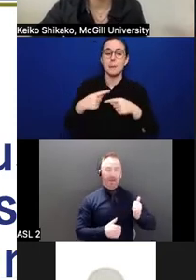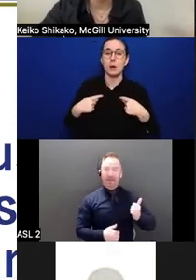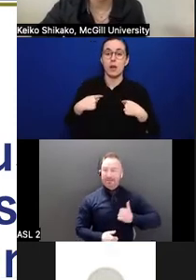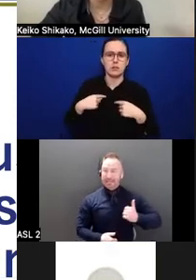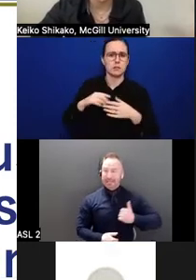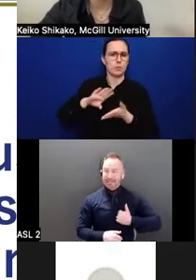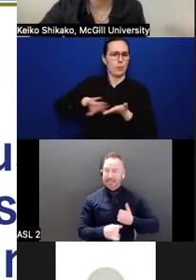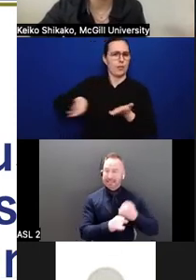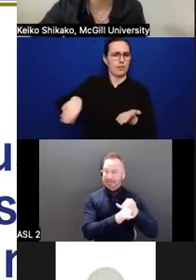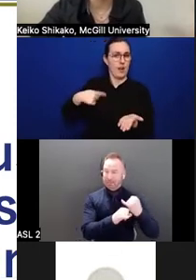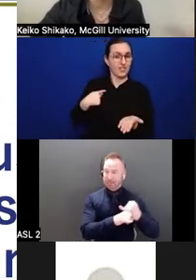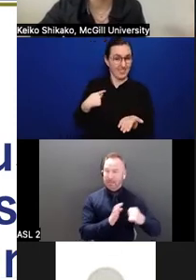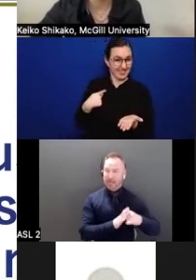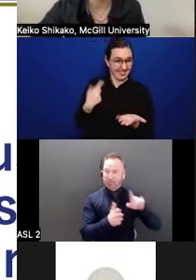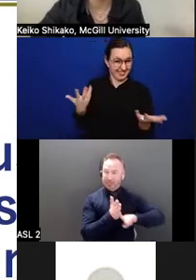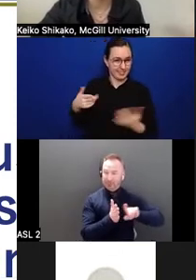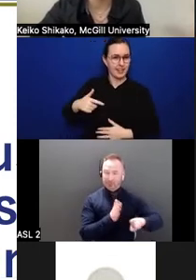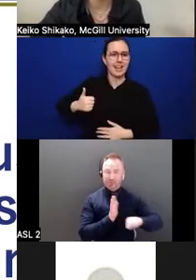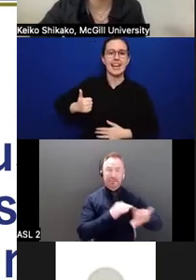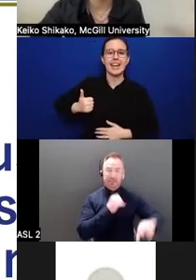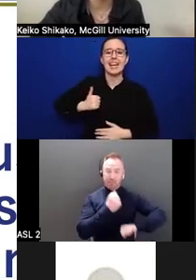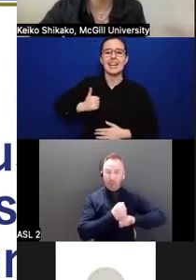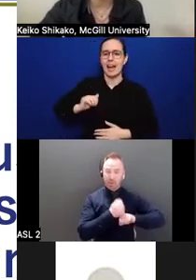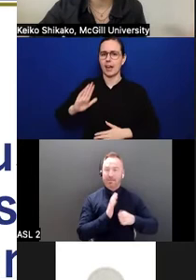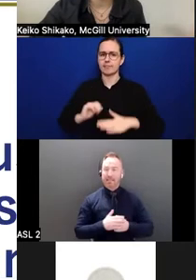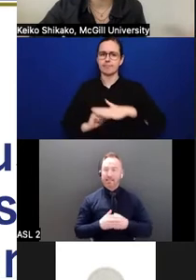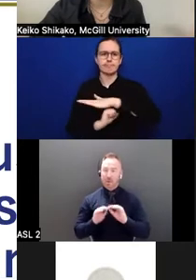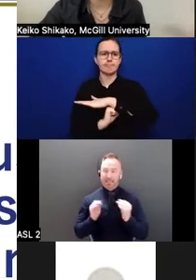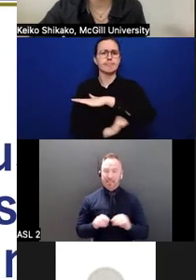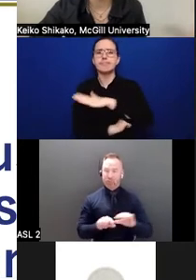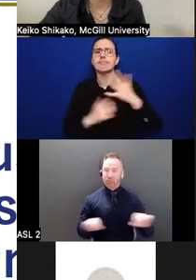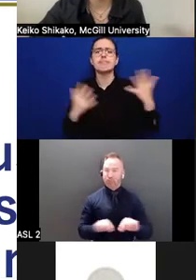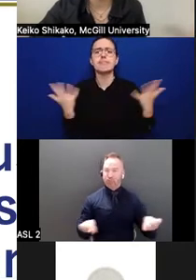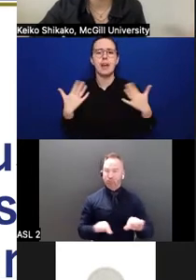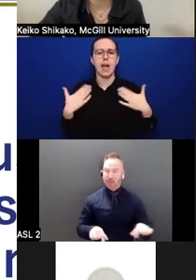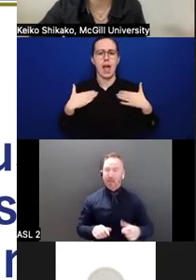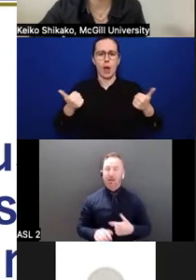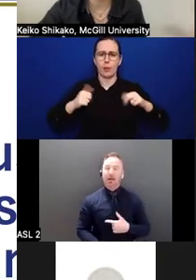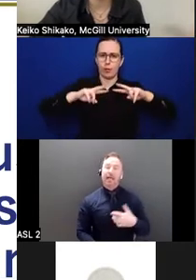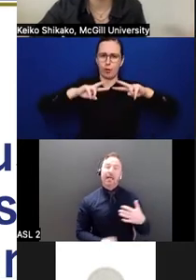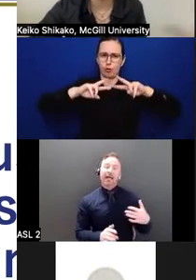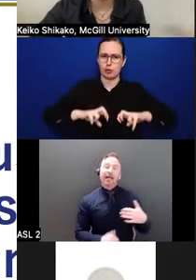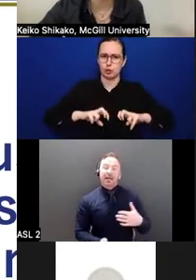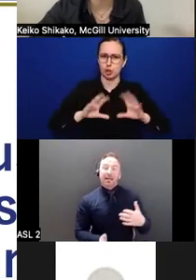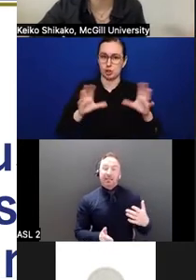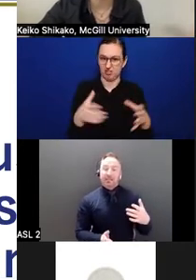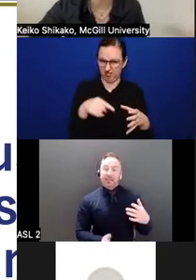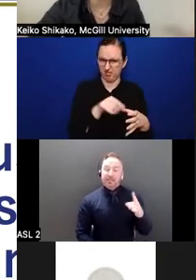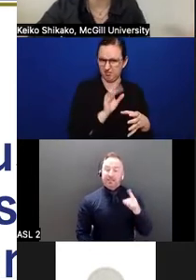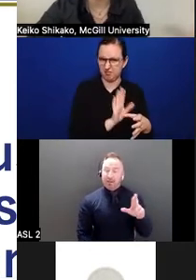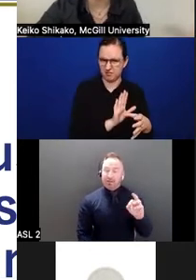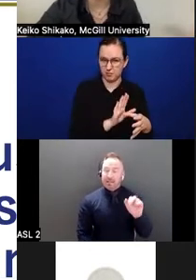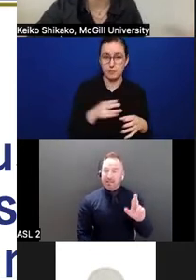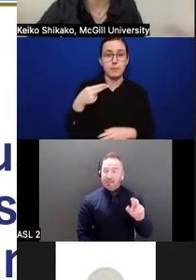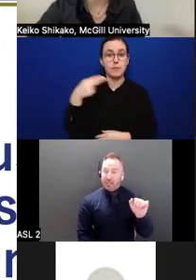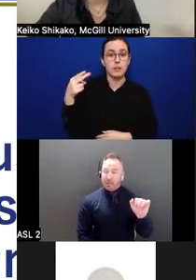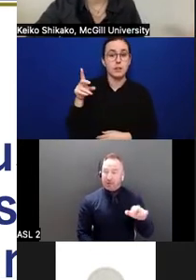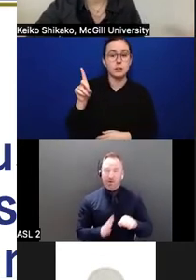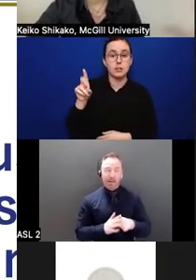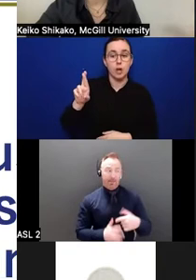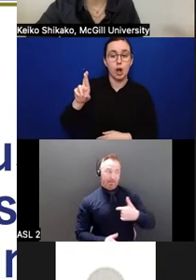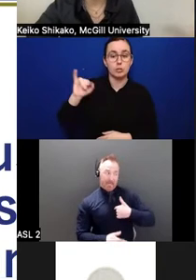the support of all these organizations that you see listed below. Dr. Jennifer Zwicker and myself were the principal